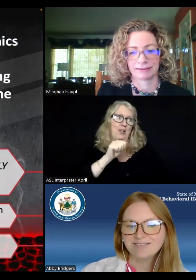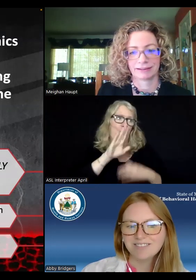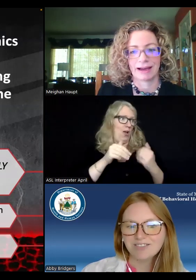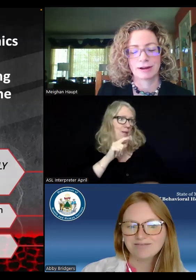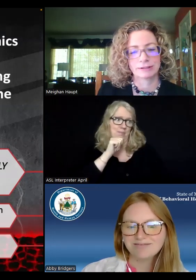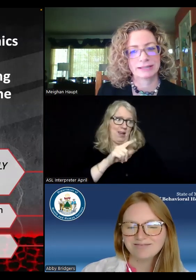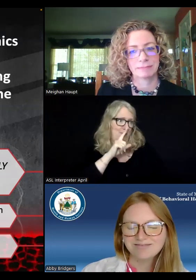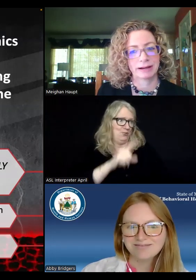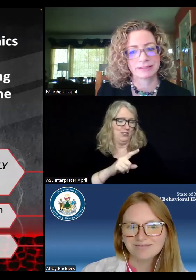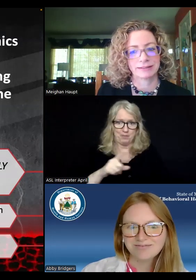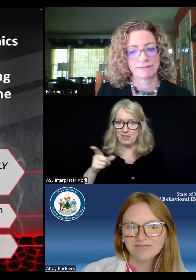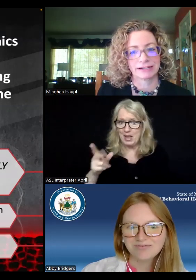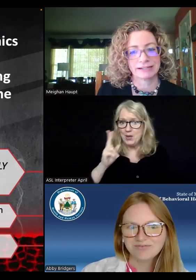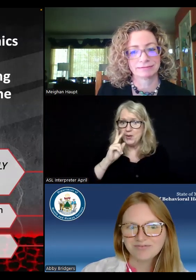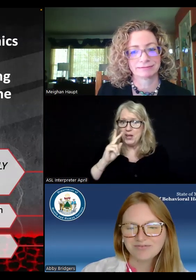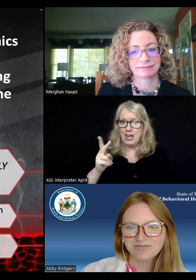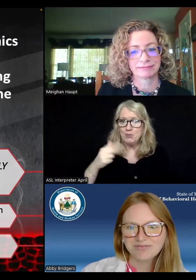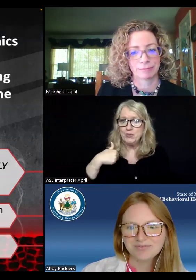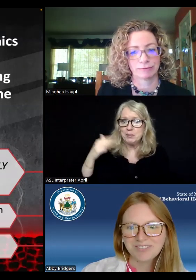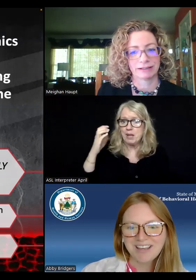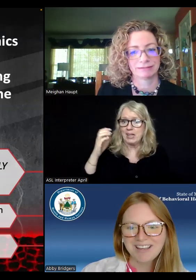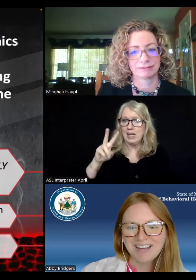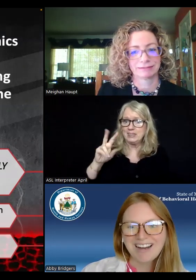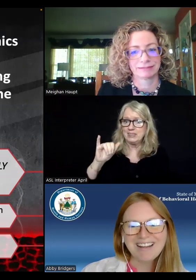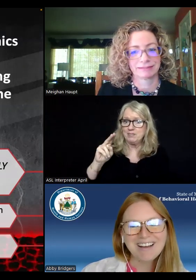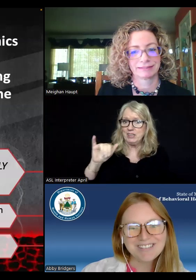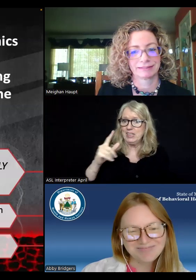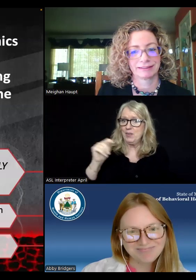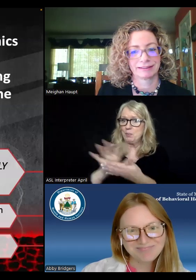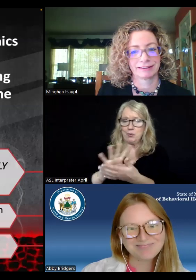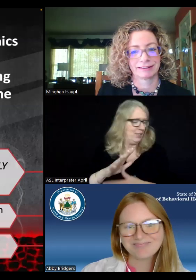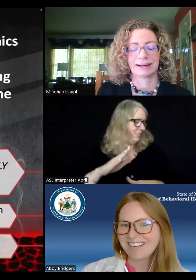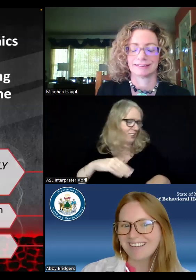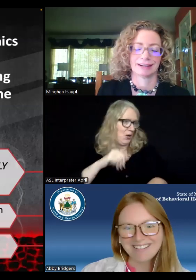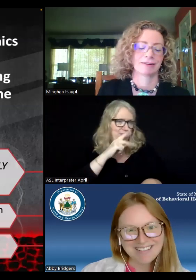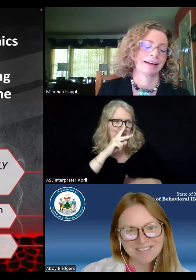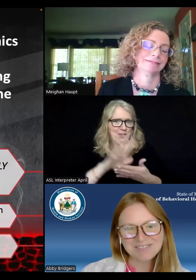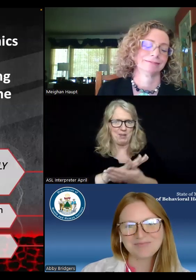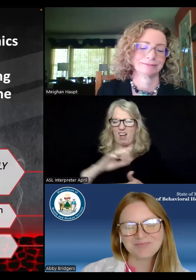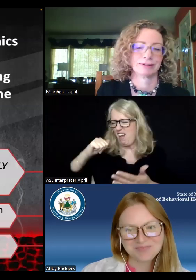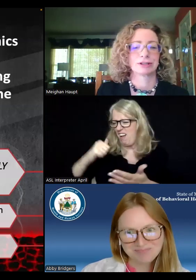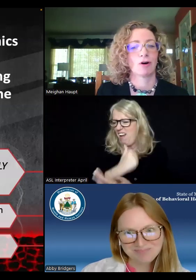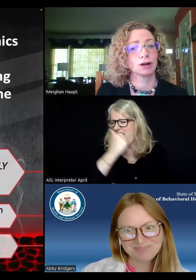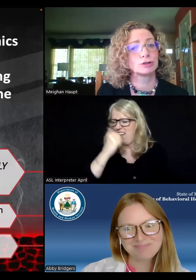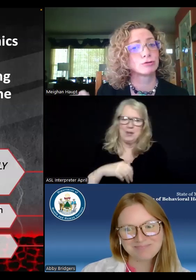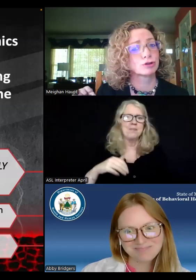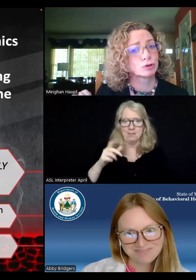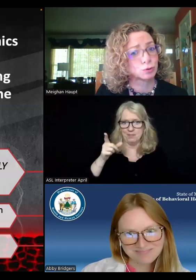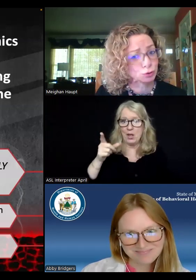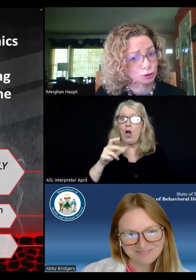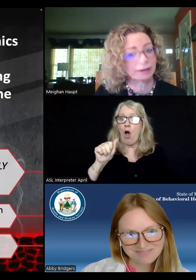Okay. no. Have you ever seen My Cousin Vinny, that movie? I haven't. Ah, okay. Well, it's Are